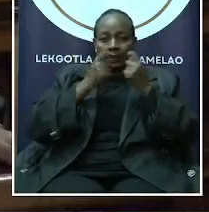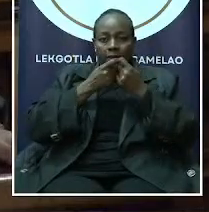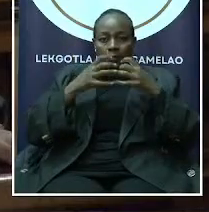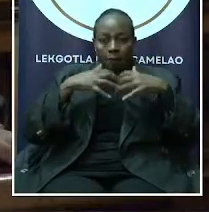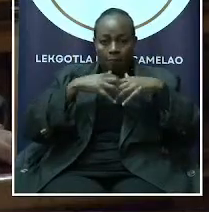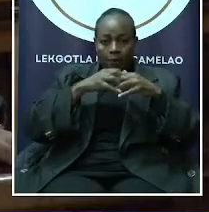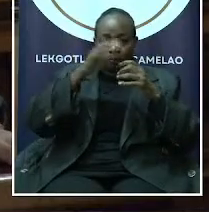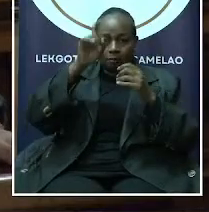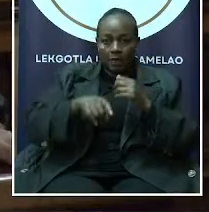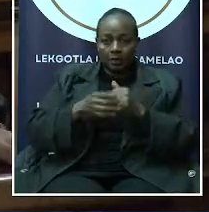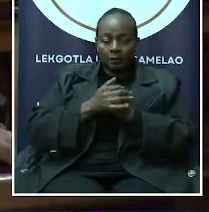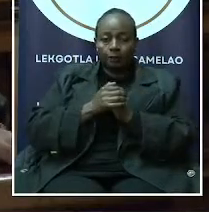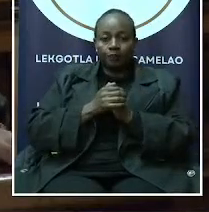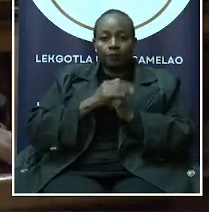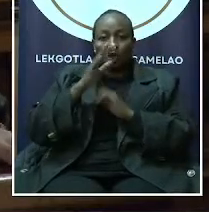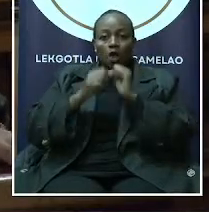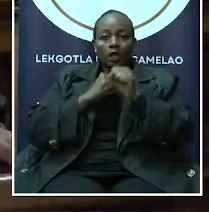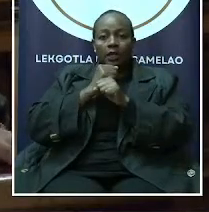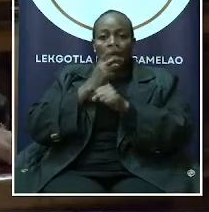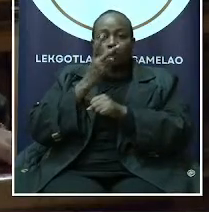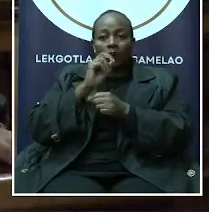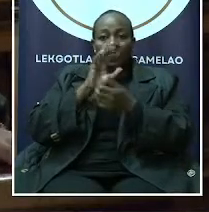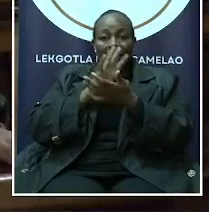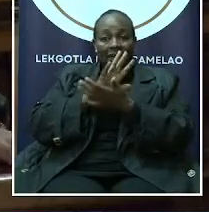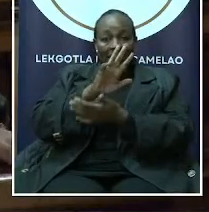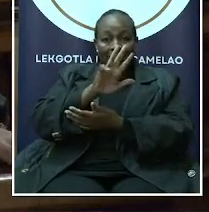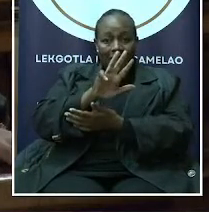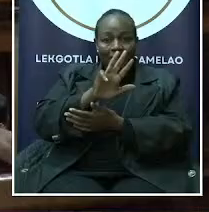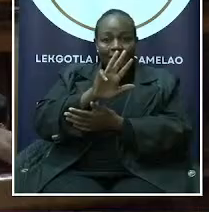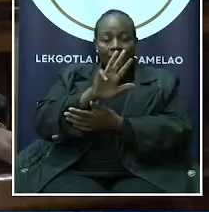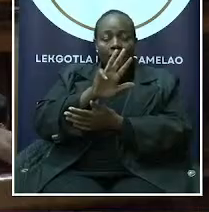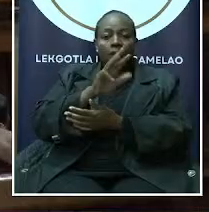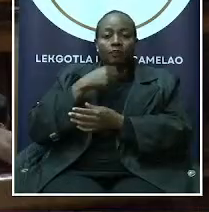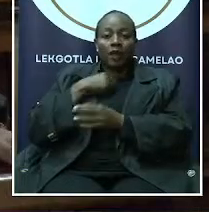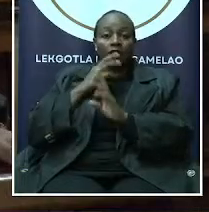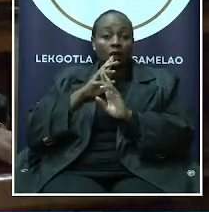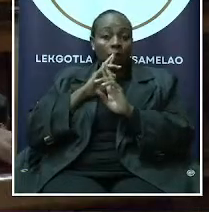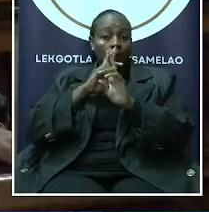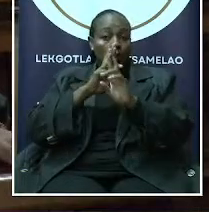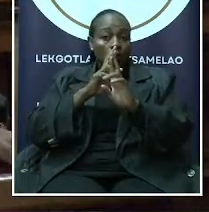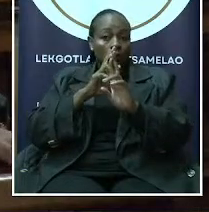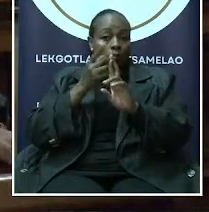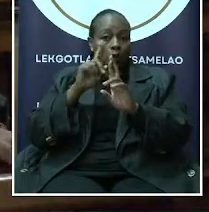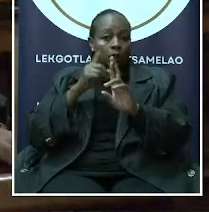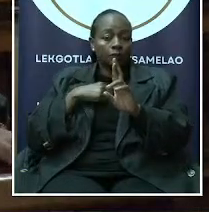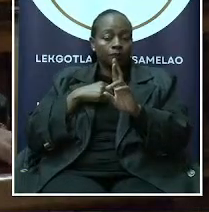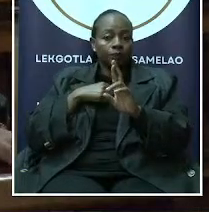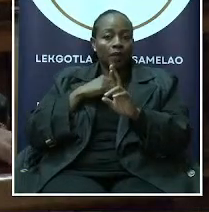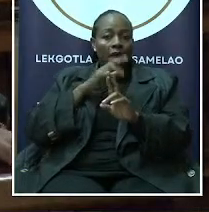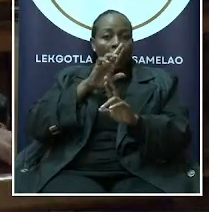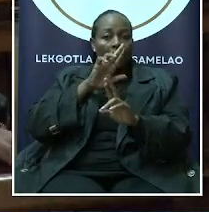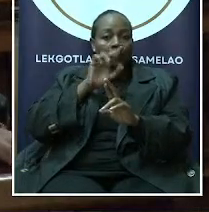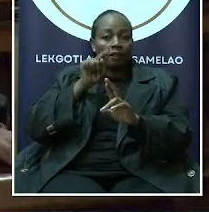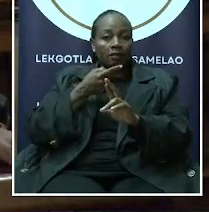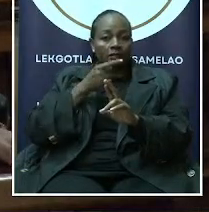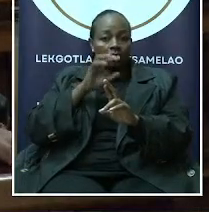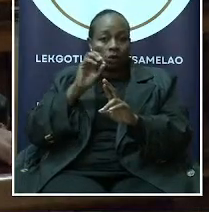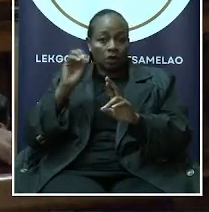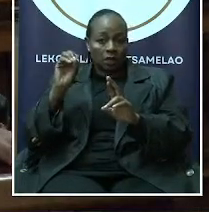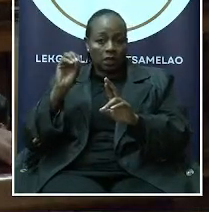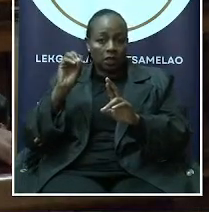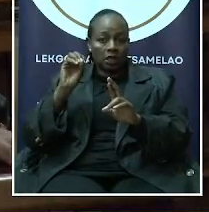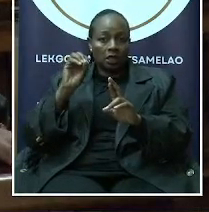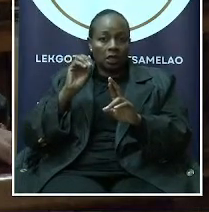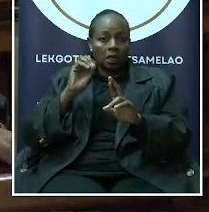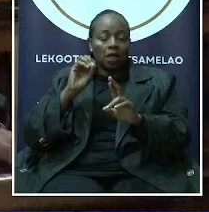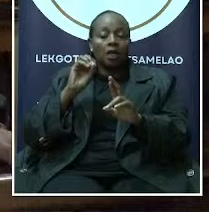in about 2019, it is reported that over 8,000 students within the Free State